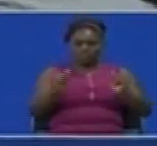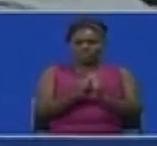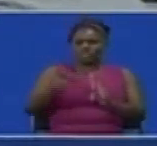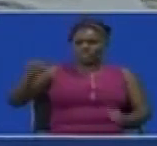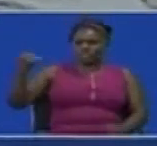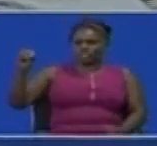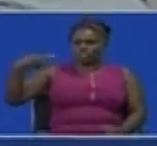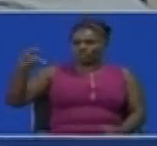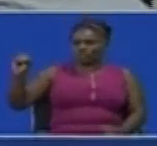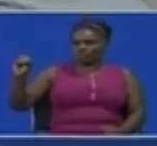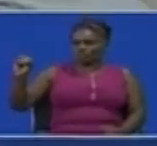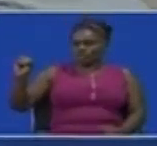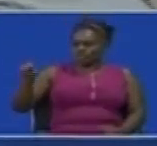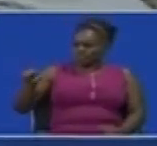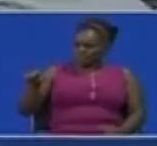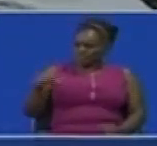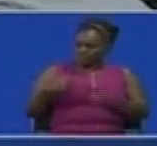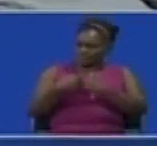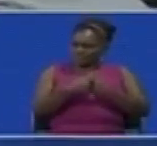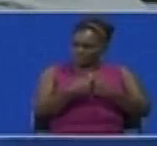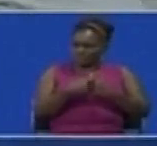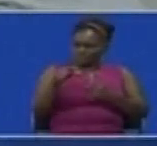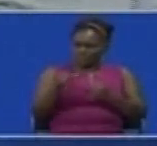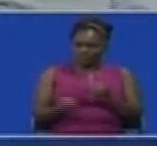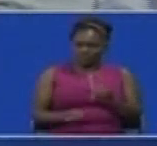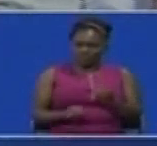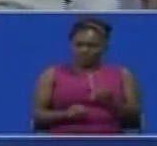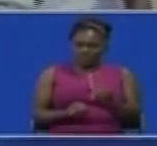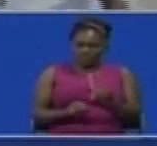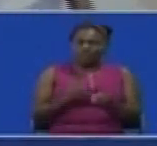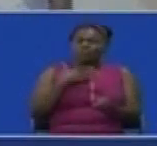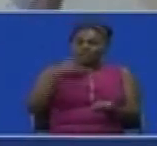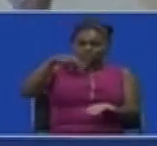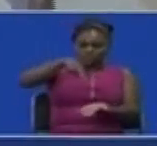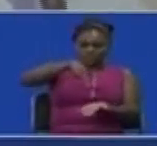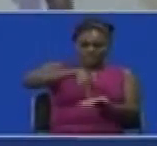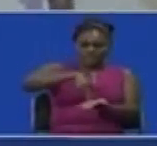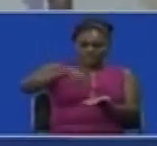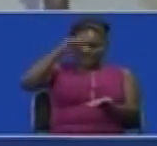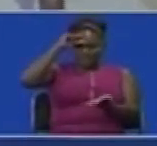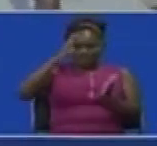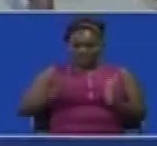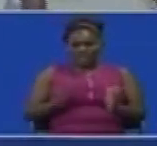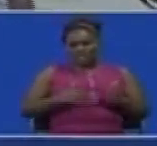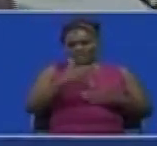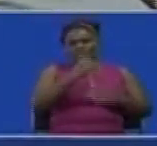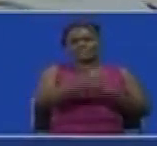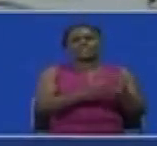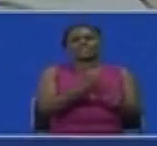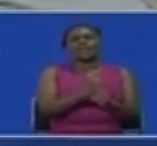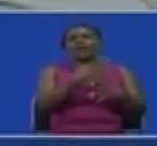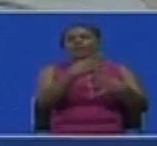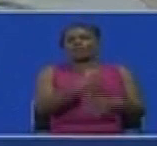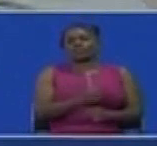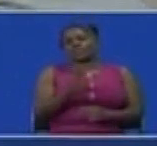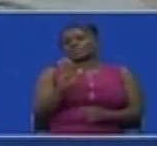and decided to challenge him. He has said that he'll be firmly in the race to challenge Ali Hassan Joho in the coming elections, and he's quite confident that